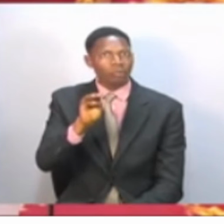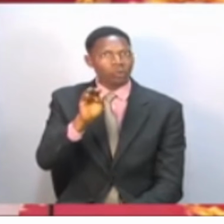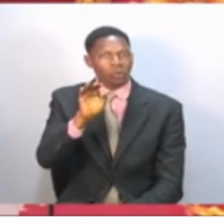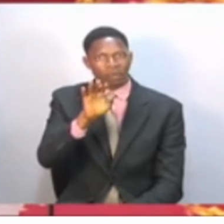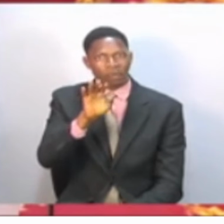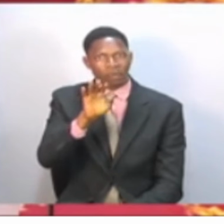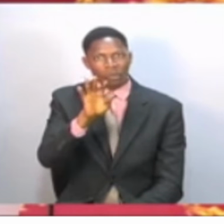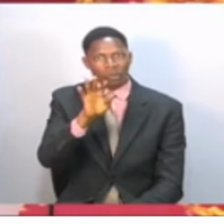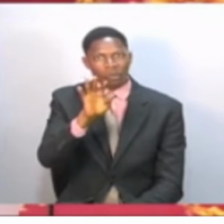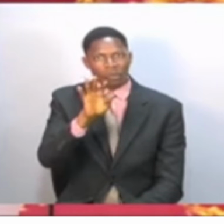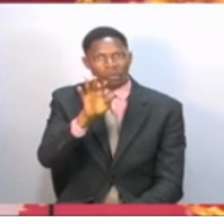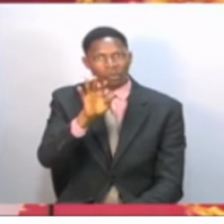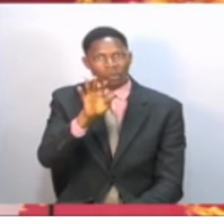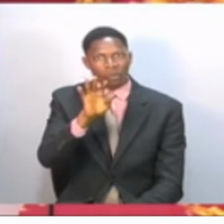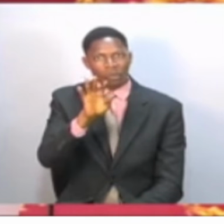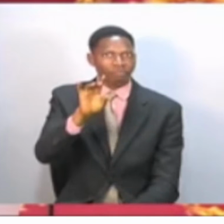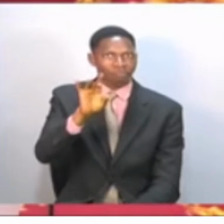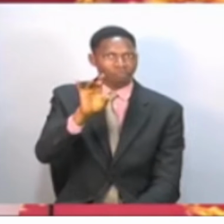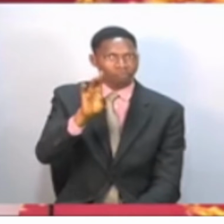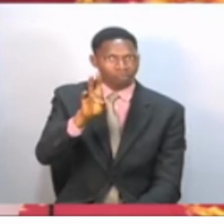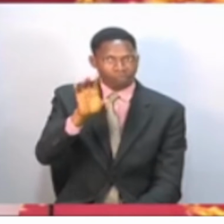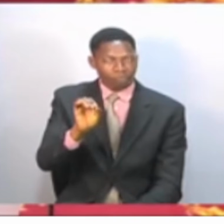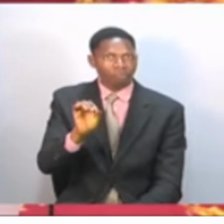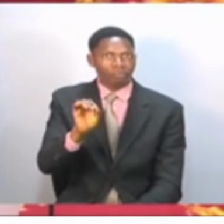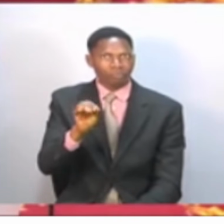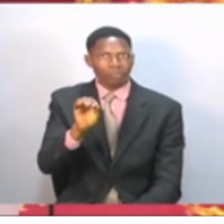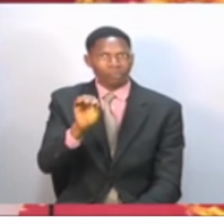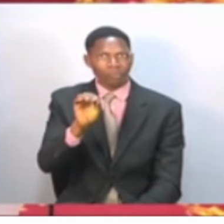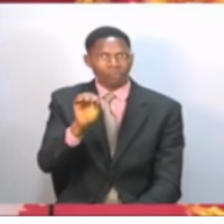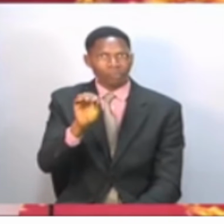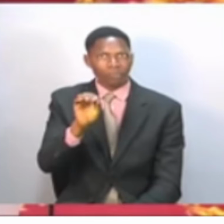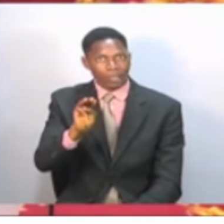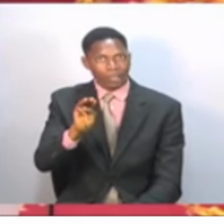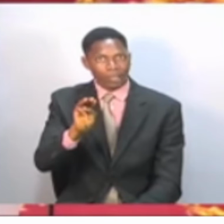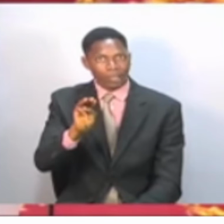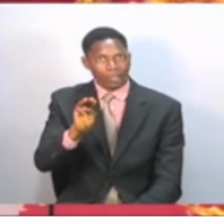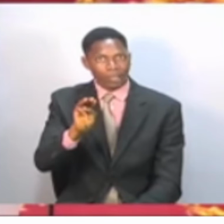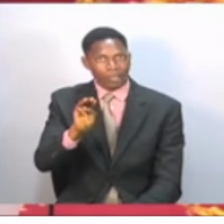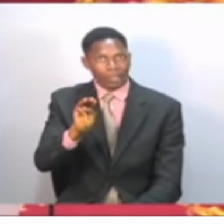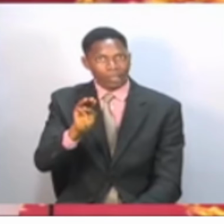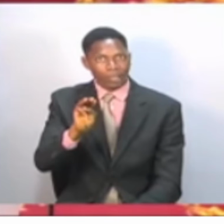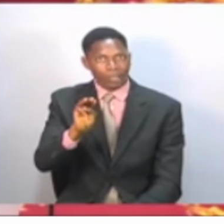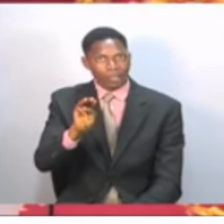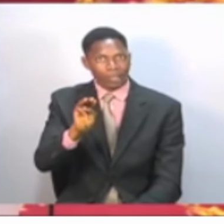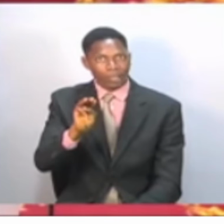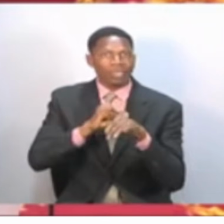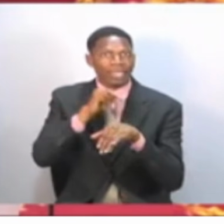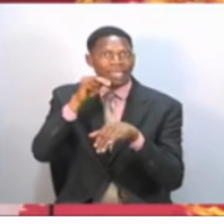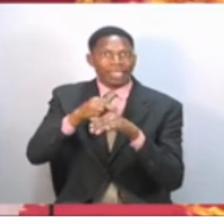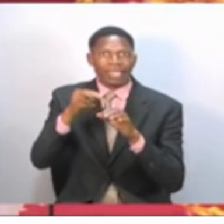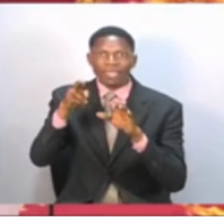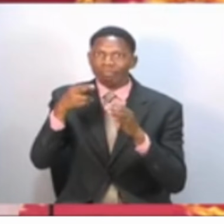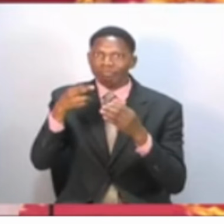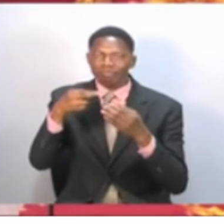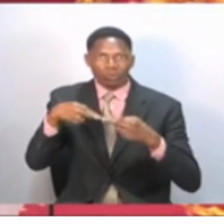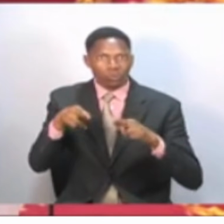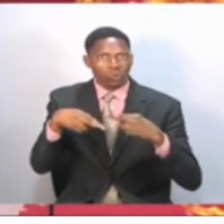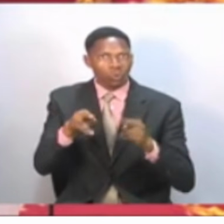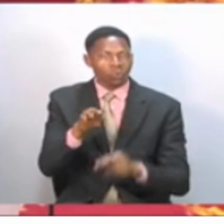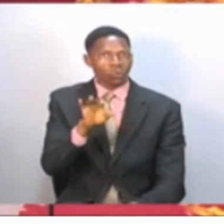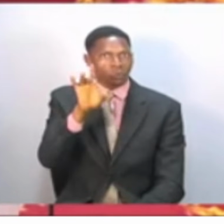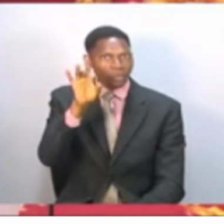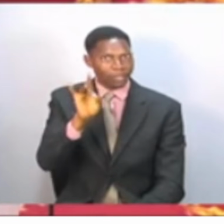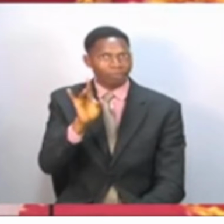the way to upgrading of Tumu Han Laura Road and construction of National Route 8 Wa Han Laura